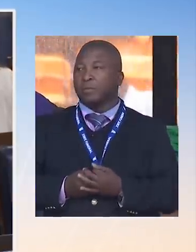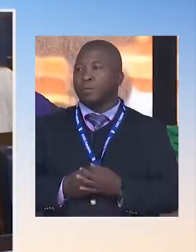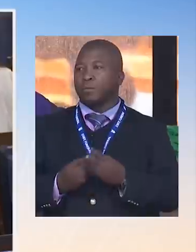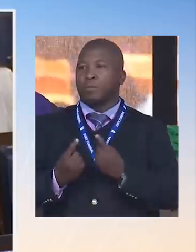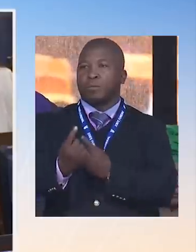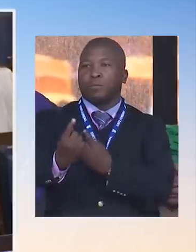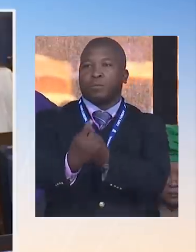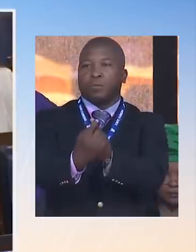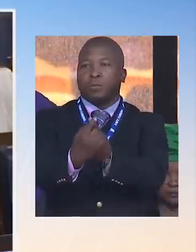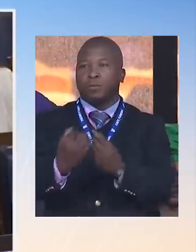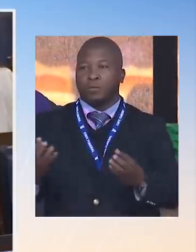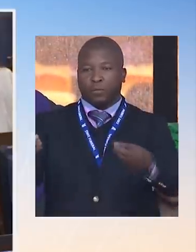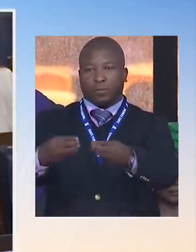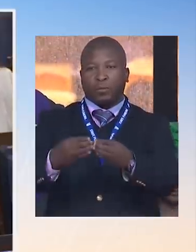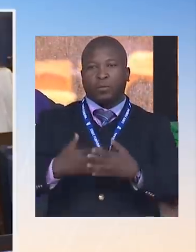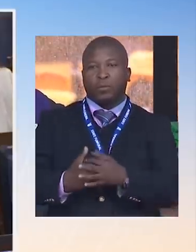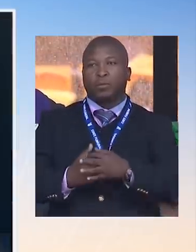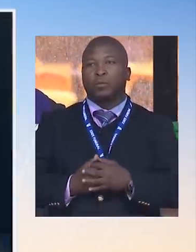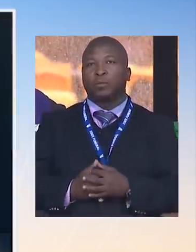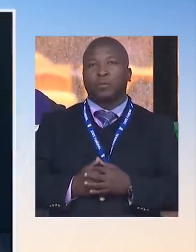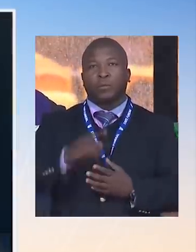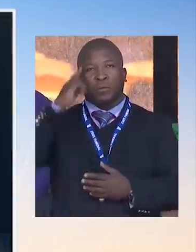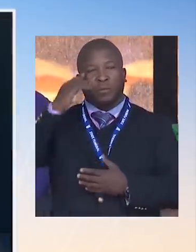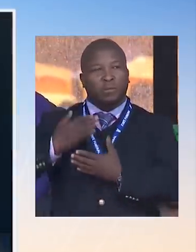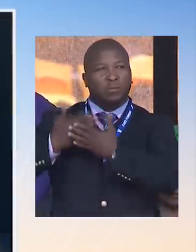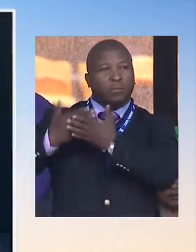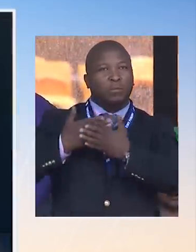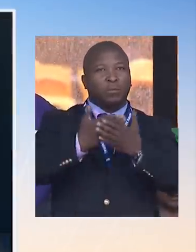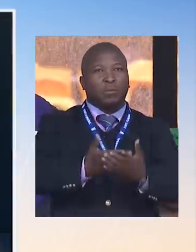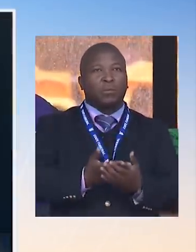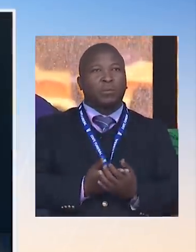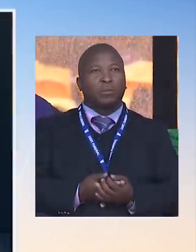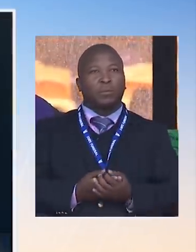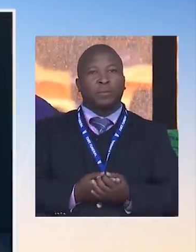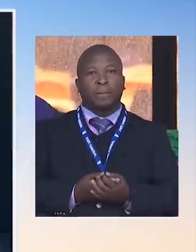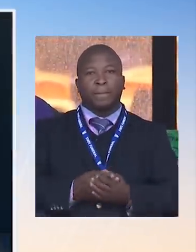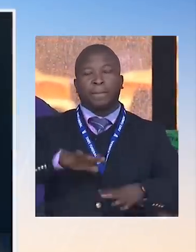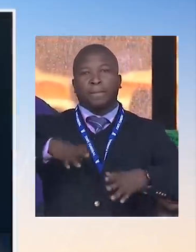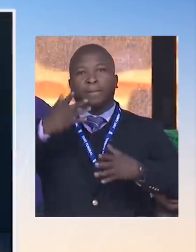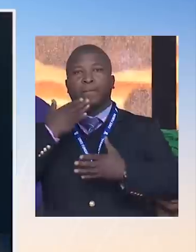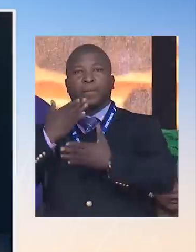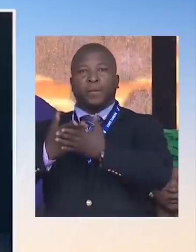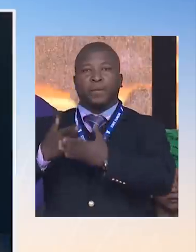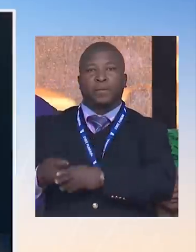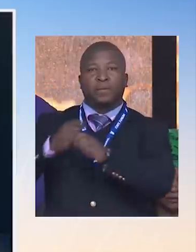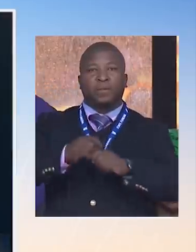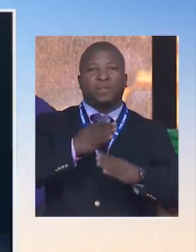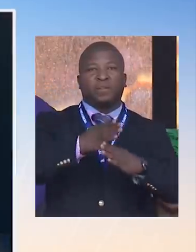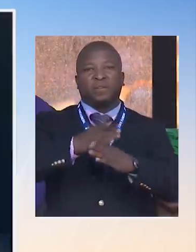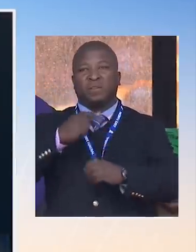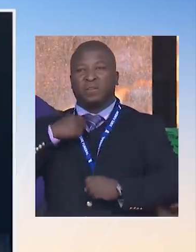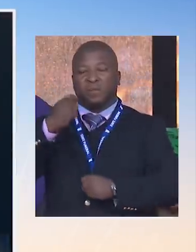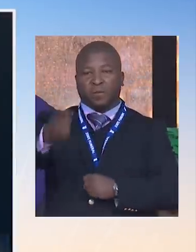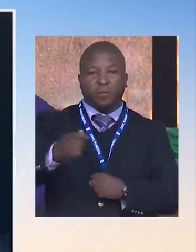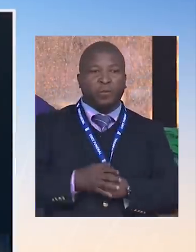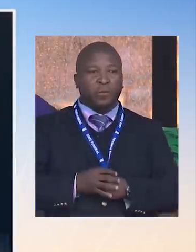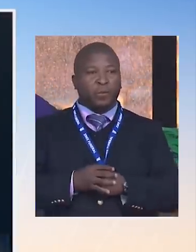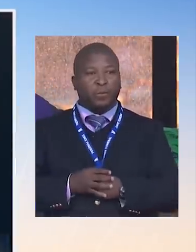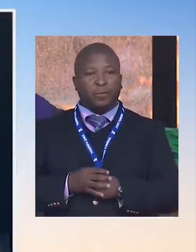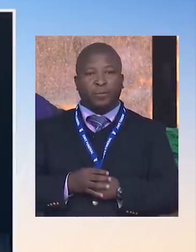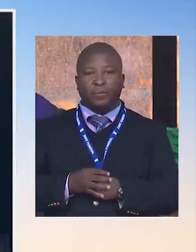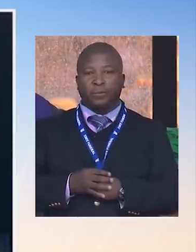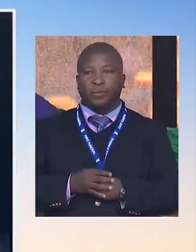the police officer should be convicted of murder? Well, the president obviously doesn't weigh into, he's not going to weigh into an